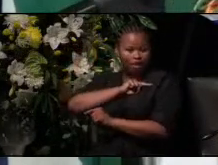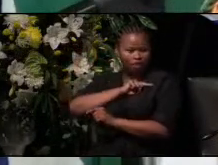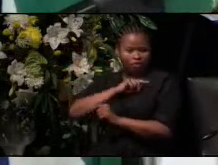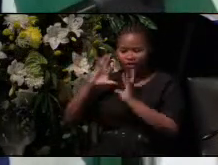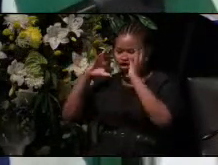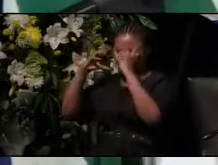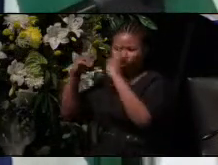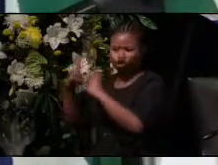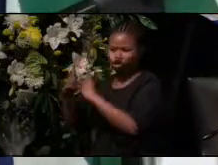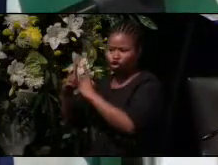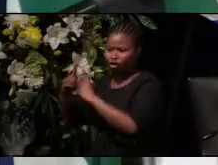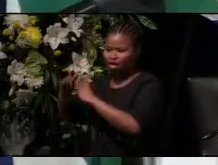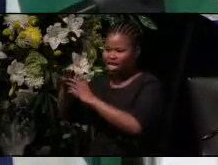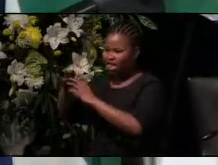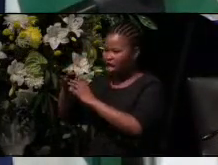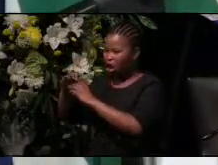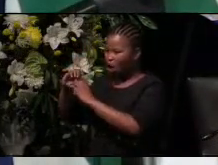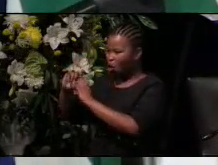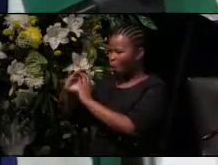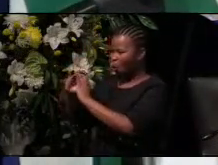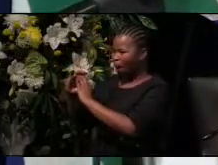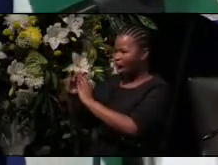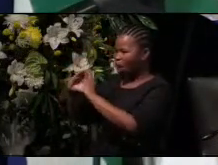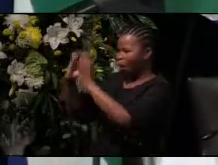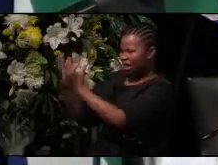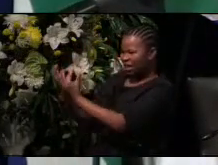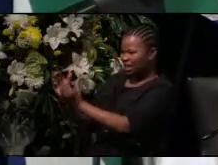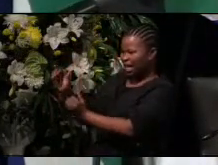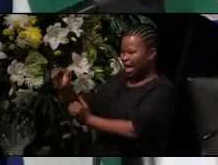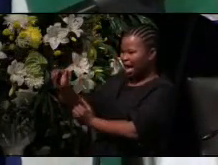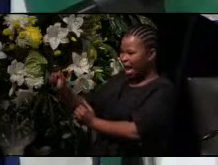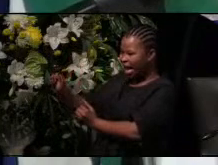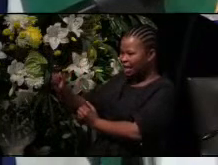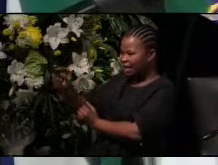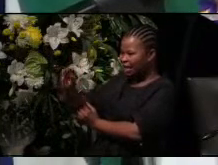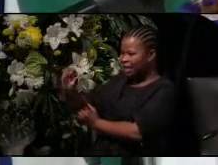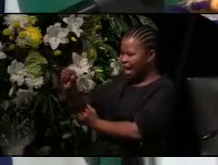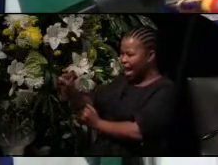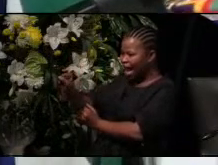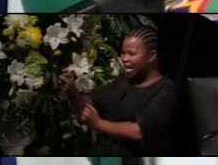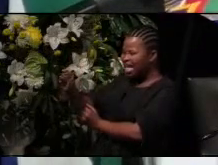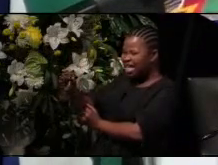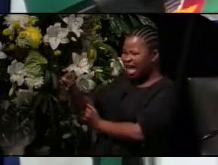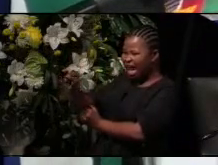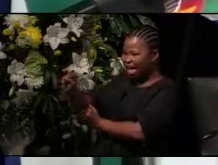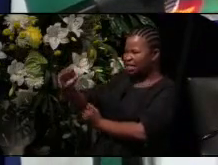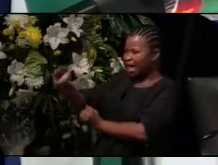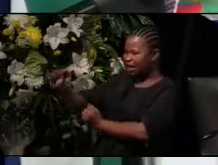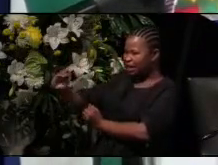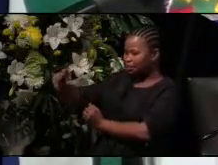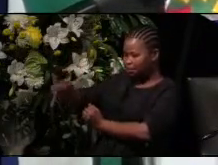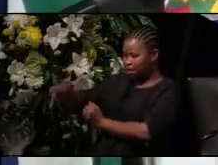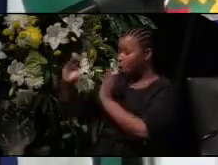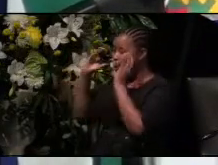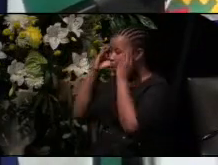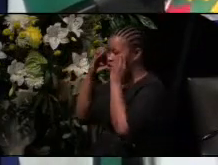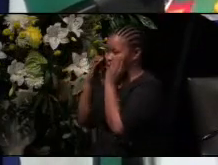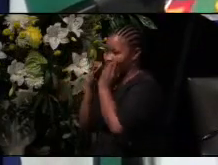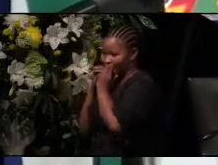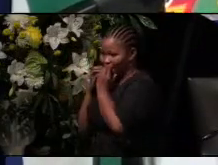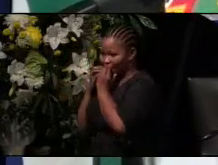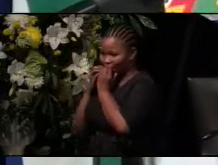already taken a decision in the Congress as the sacp we remained a and sacp Moses